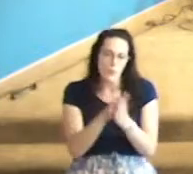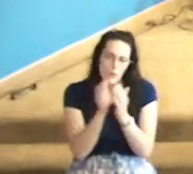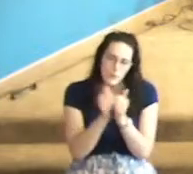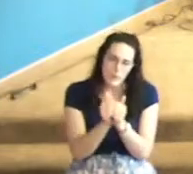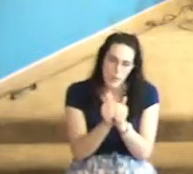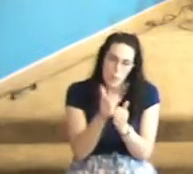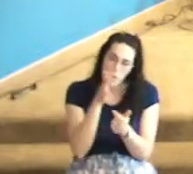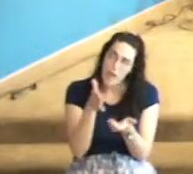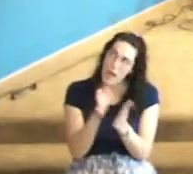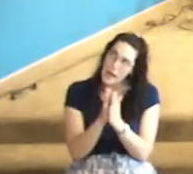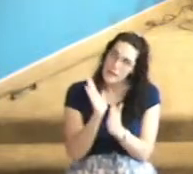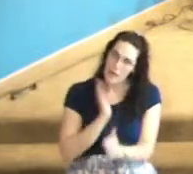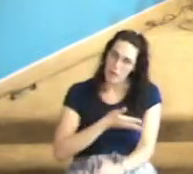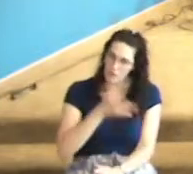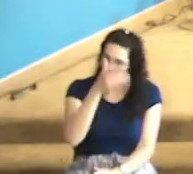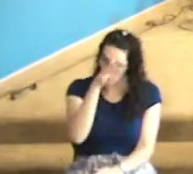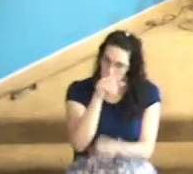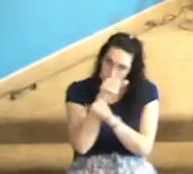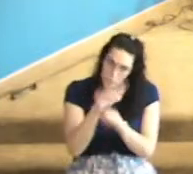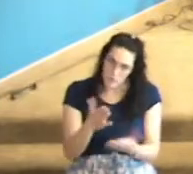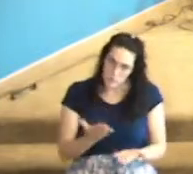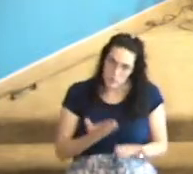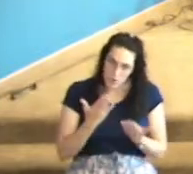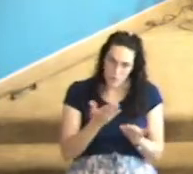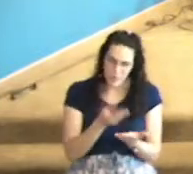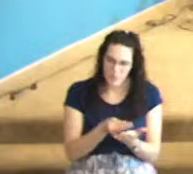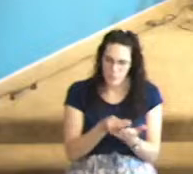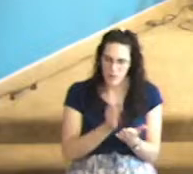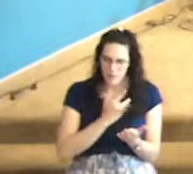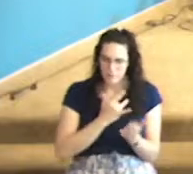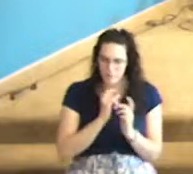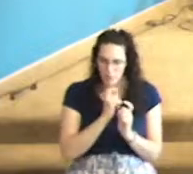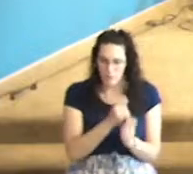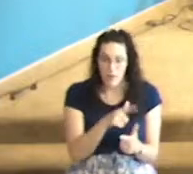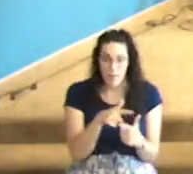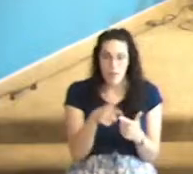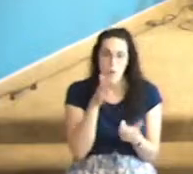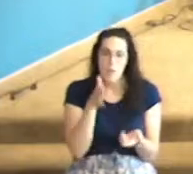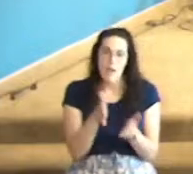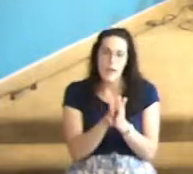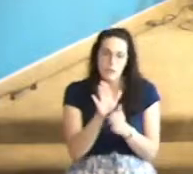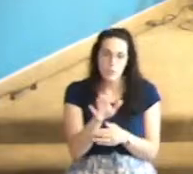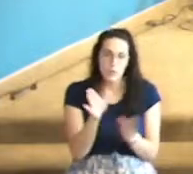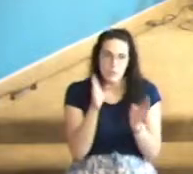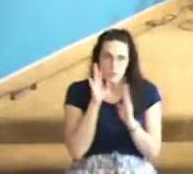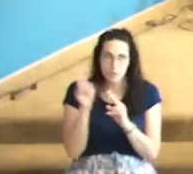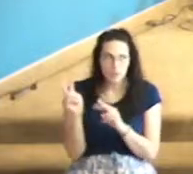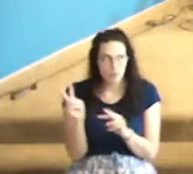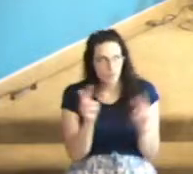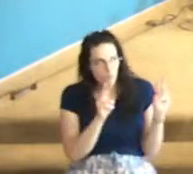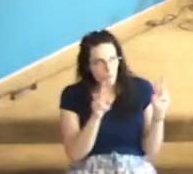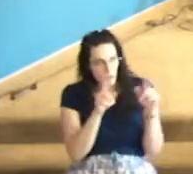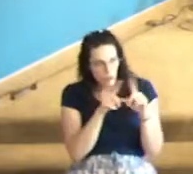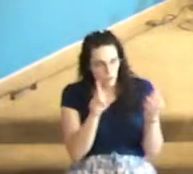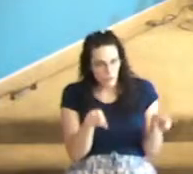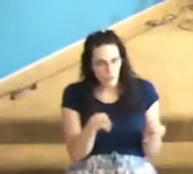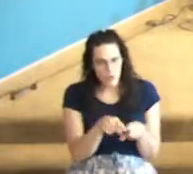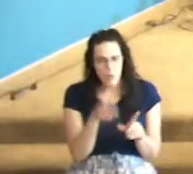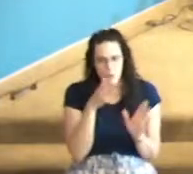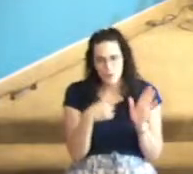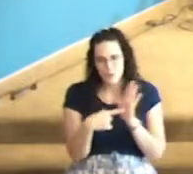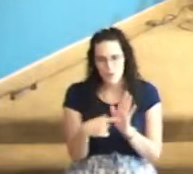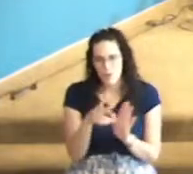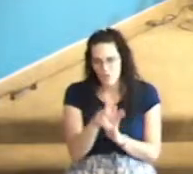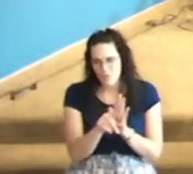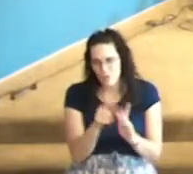to bless this offering. And then I would ask that you sit, shift your attention to the screen, and we have a video to